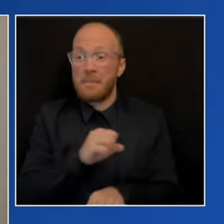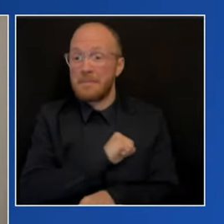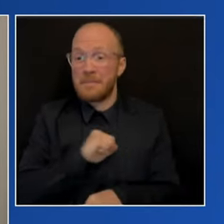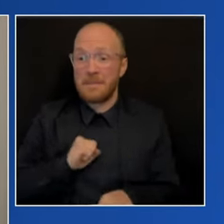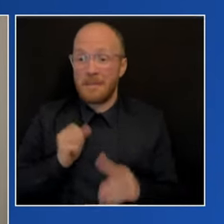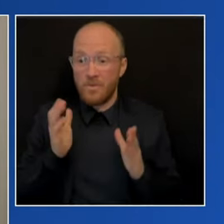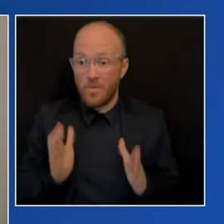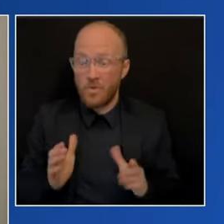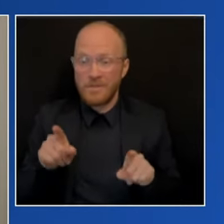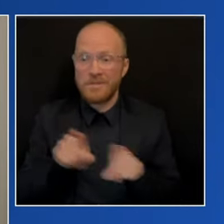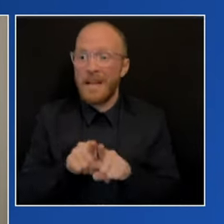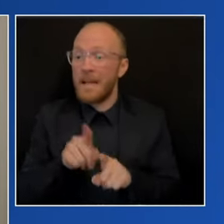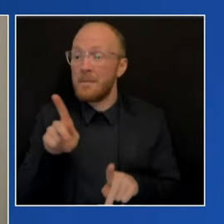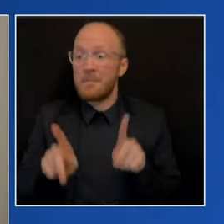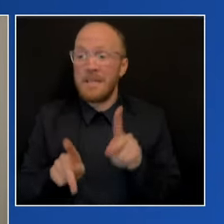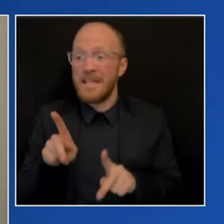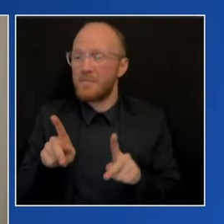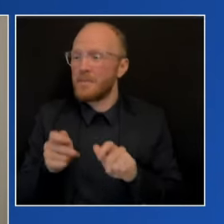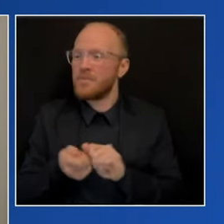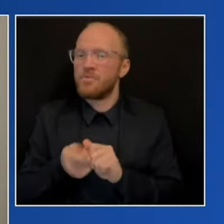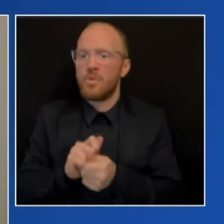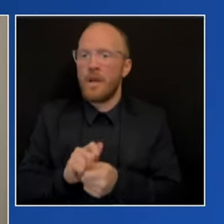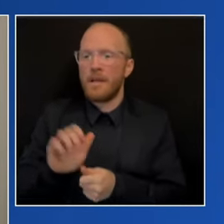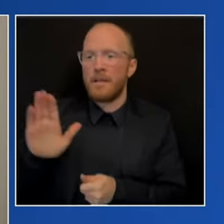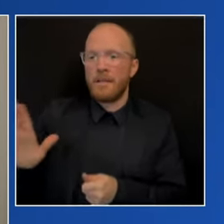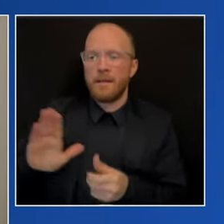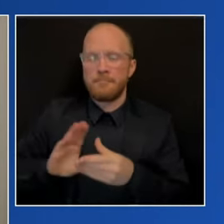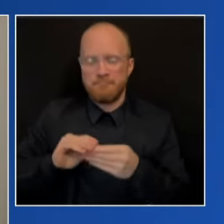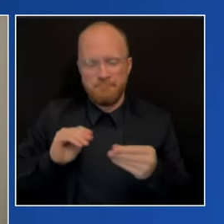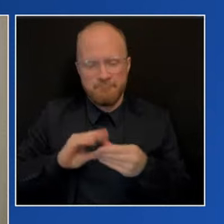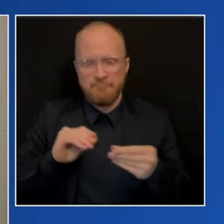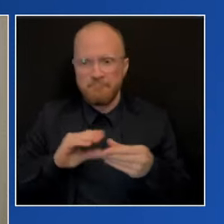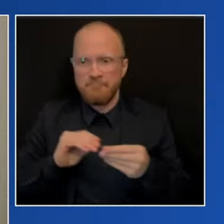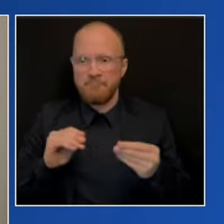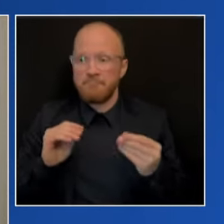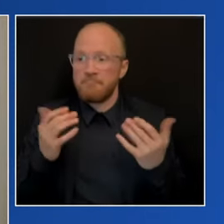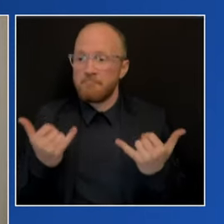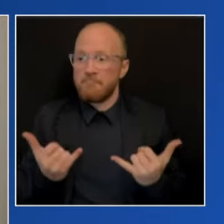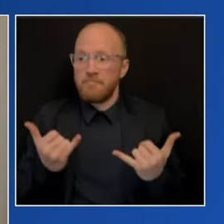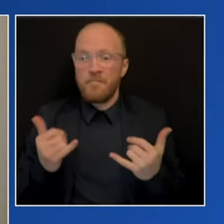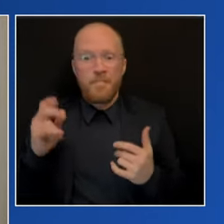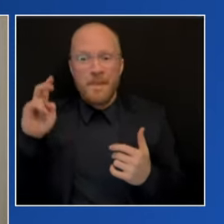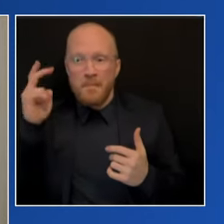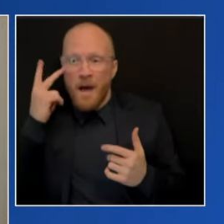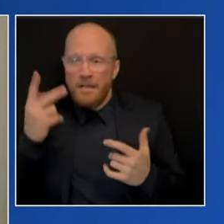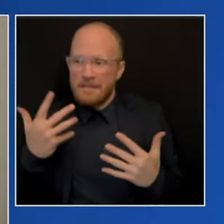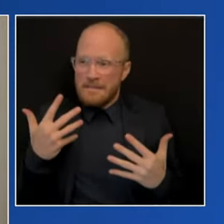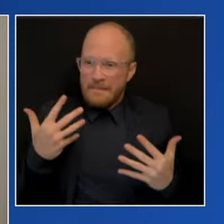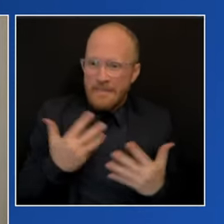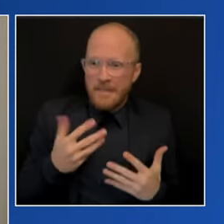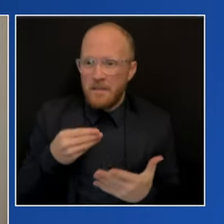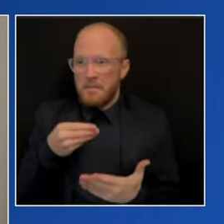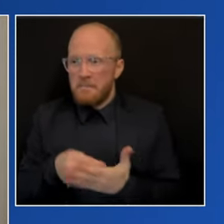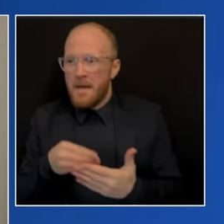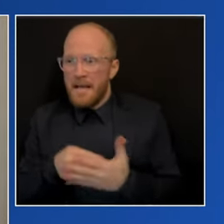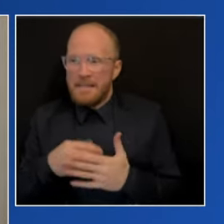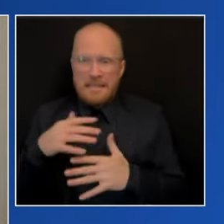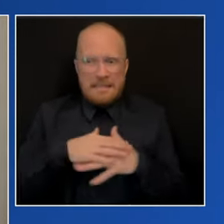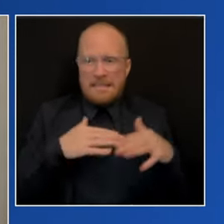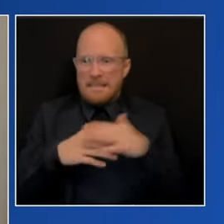have changed their tune. As time has gone on, politics, fear, money, all have